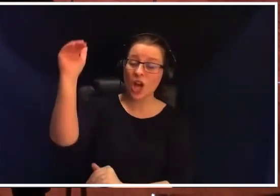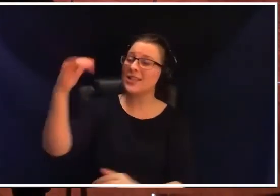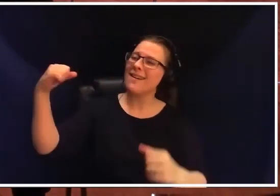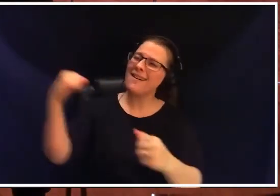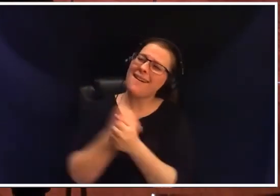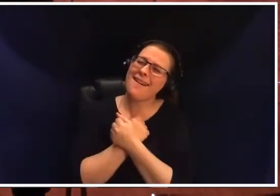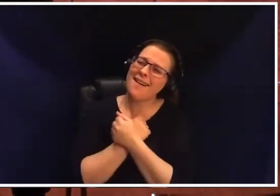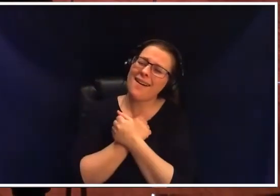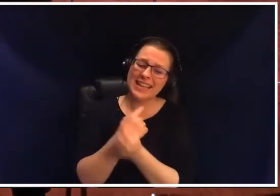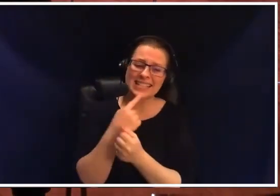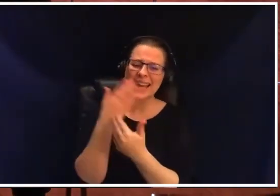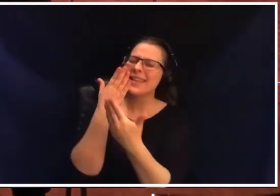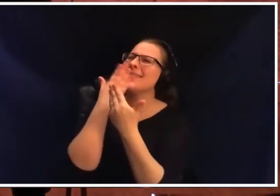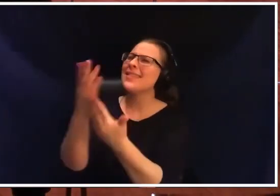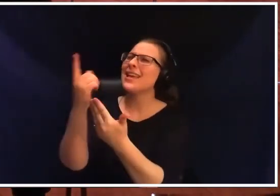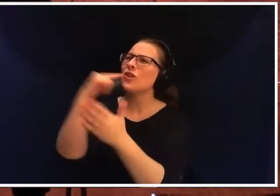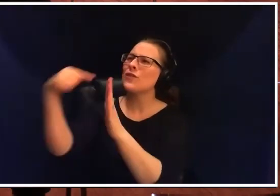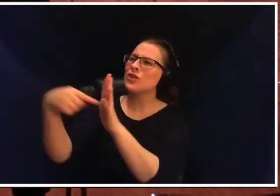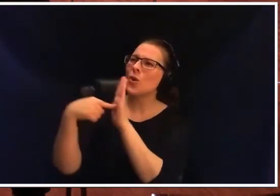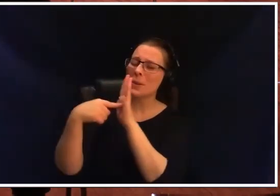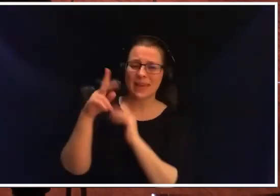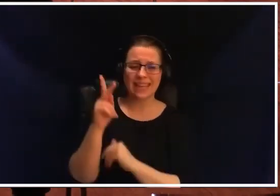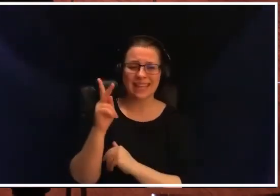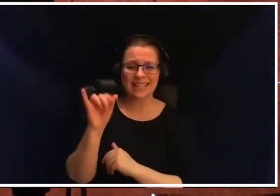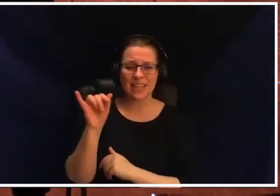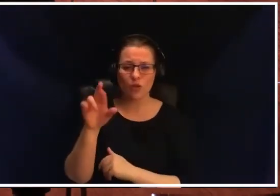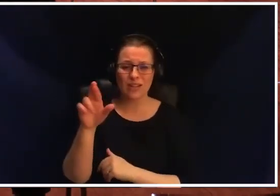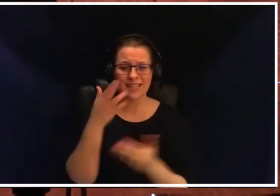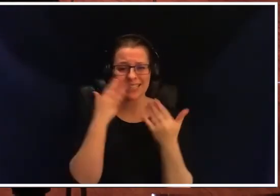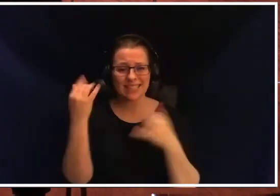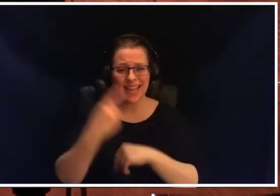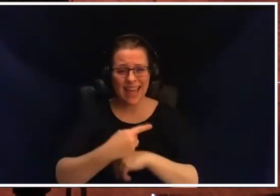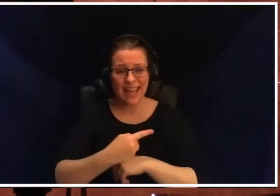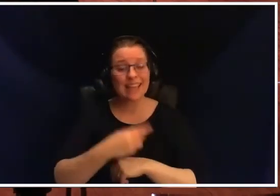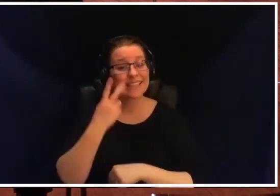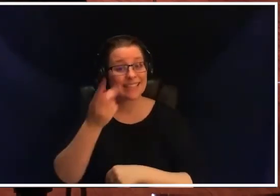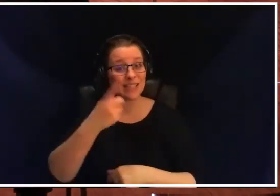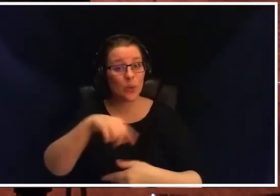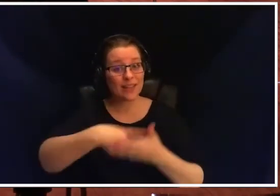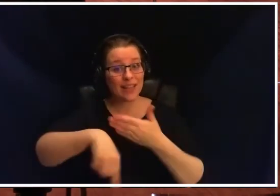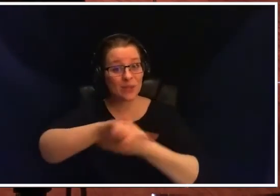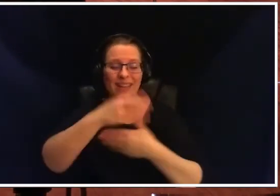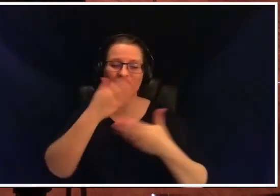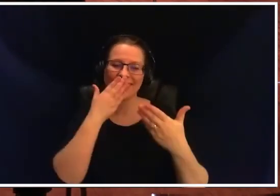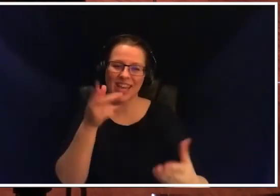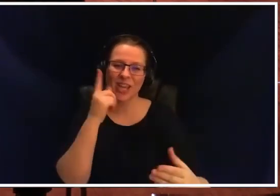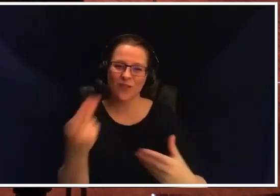you so much for showing me Kids in the Rotunda today. We'll see you next week. Thanks for being here.